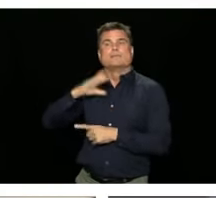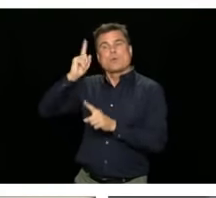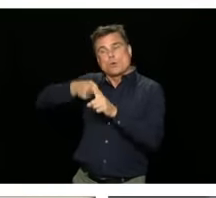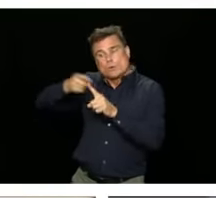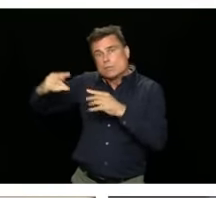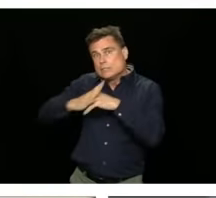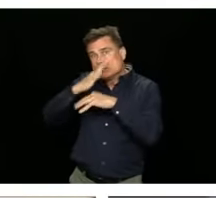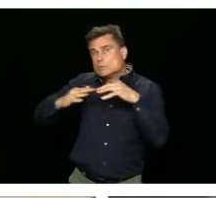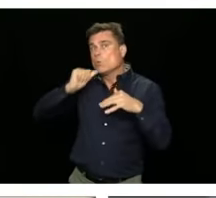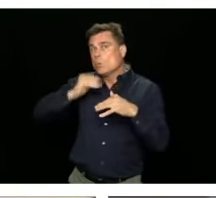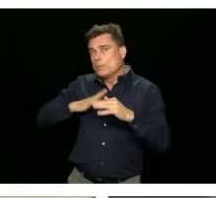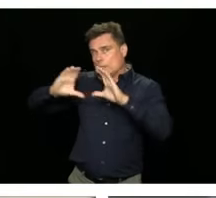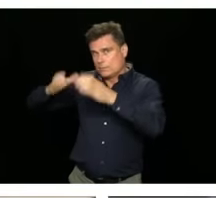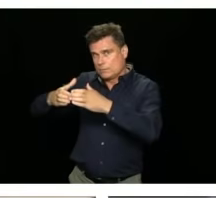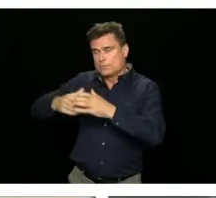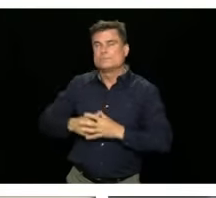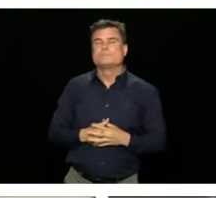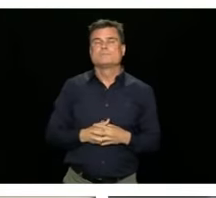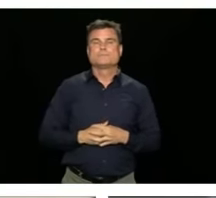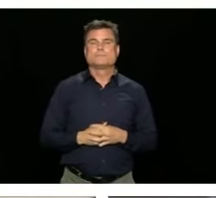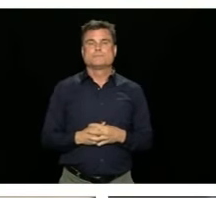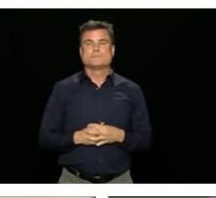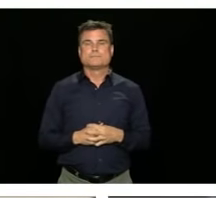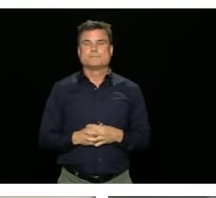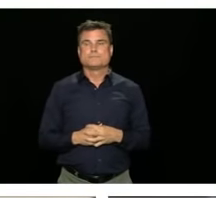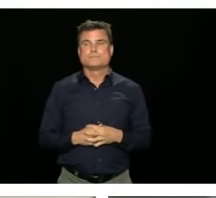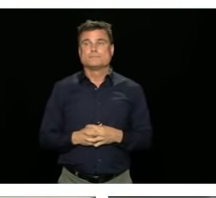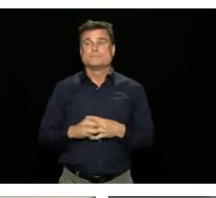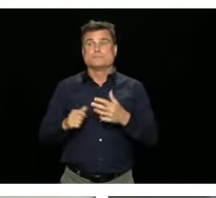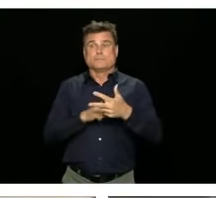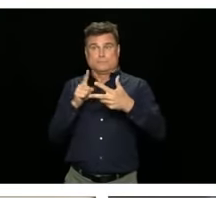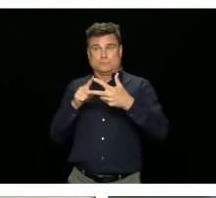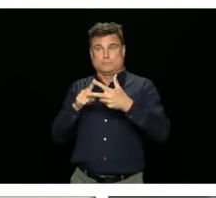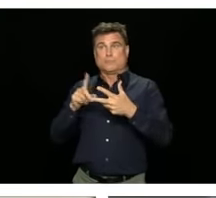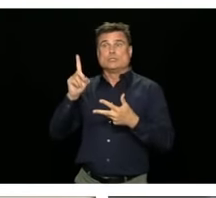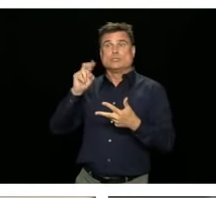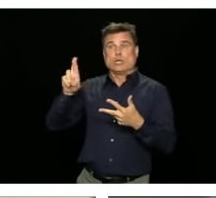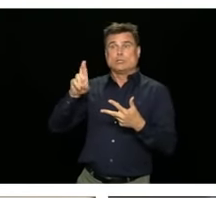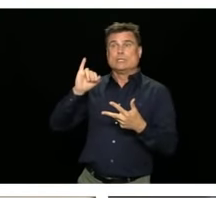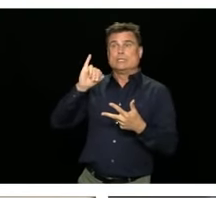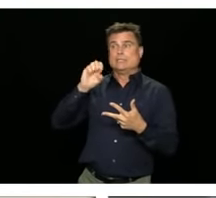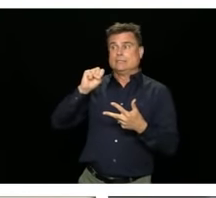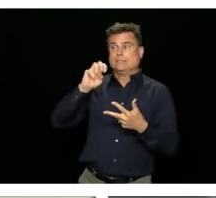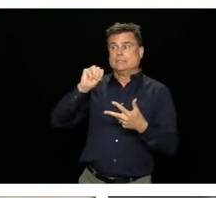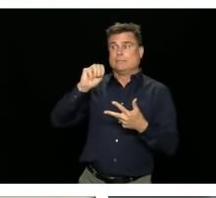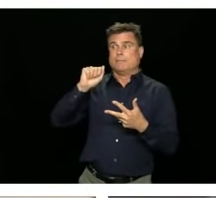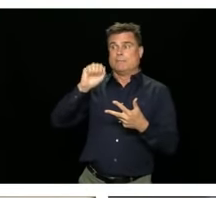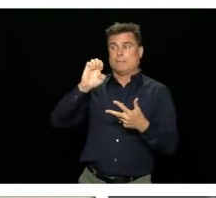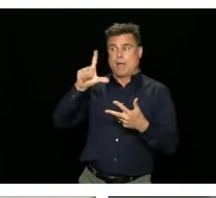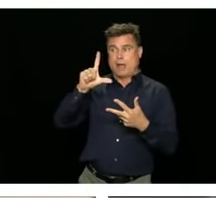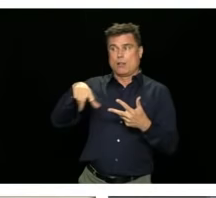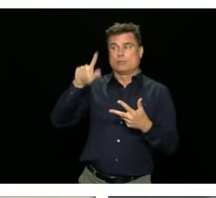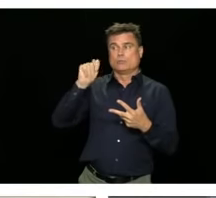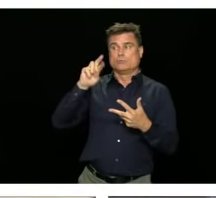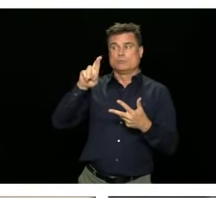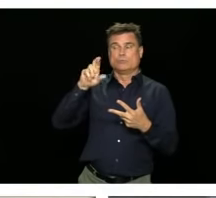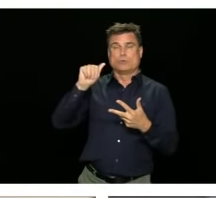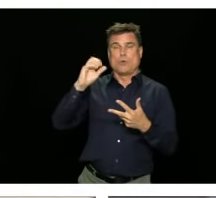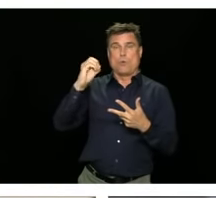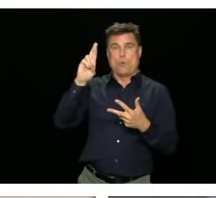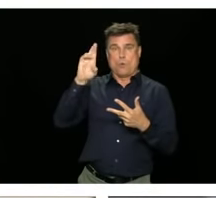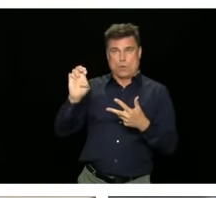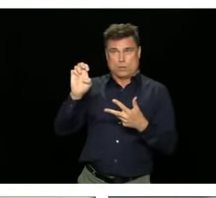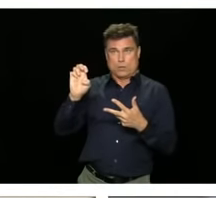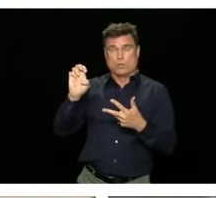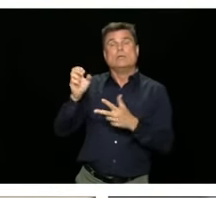Ismael Traore. Dr. Ismael is also a member of the BC Multicultural Advisory Council and someone who